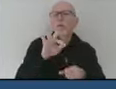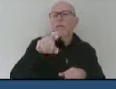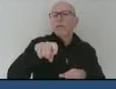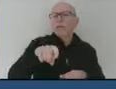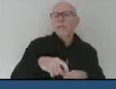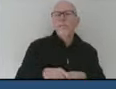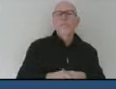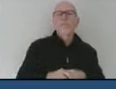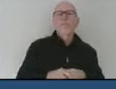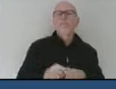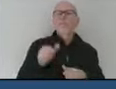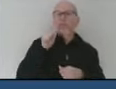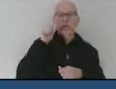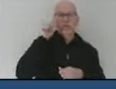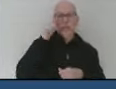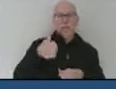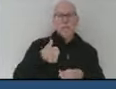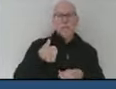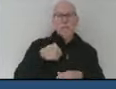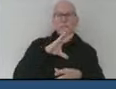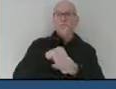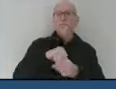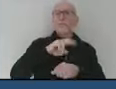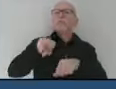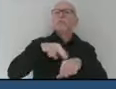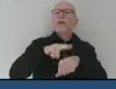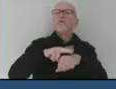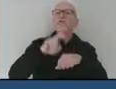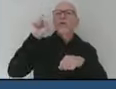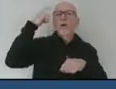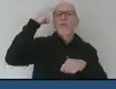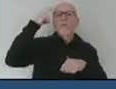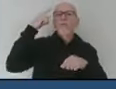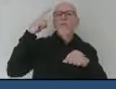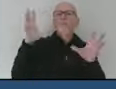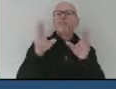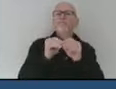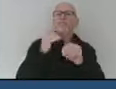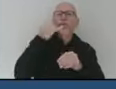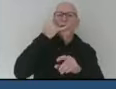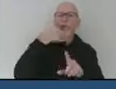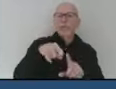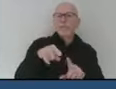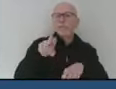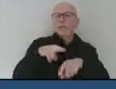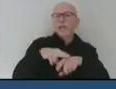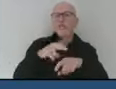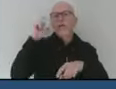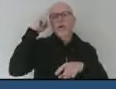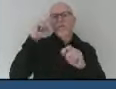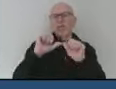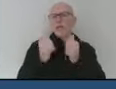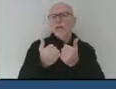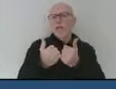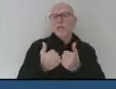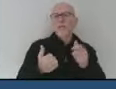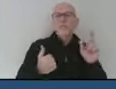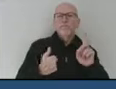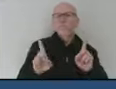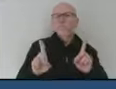I participated in a national governor's call, the National Governors Association, bipartisan group